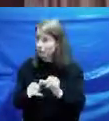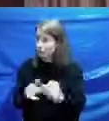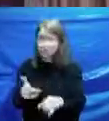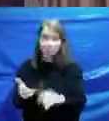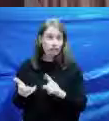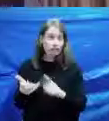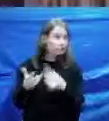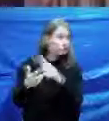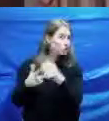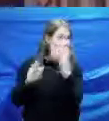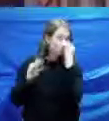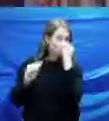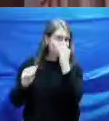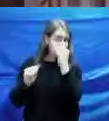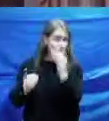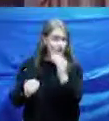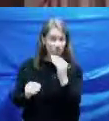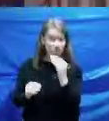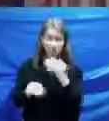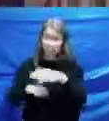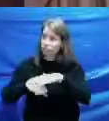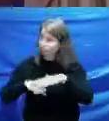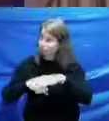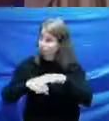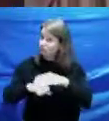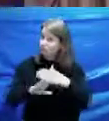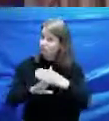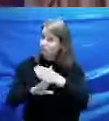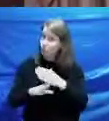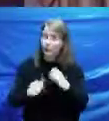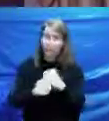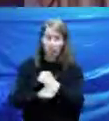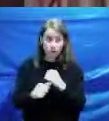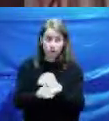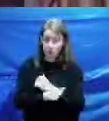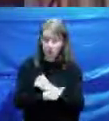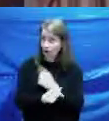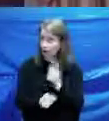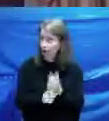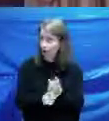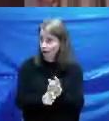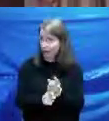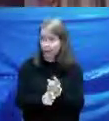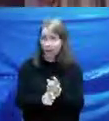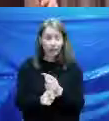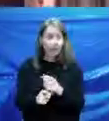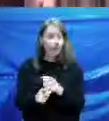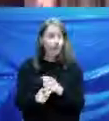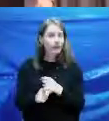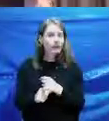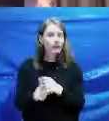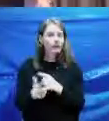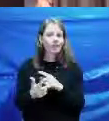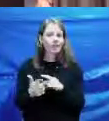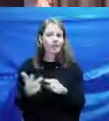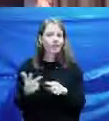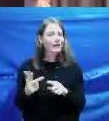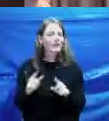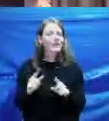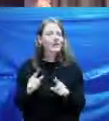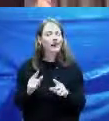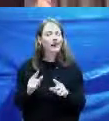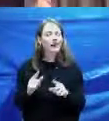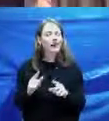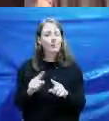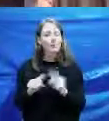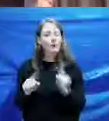as it was getting toward the end of the lesson, even, you know, kind of a pre-algebra where we had variables and that kind of thing, but we're constantly